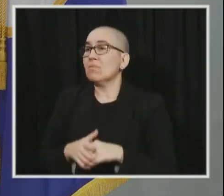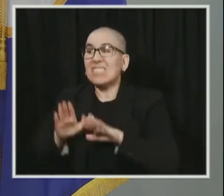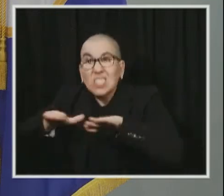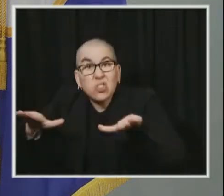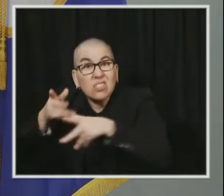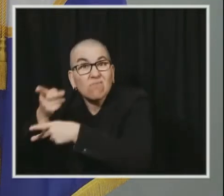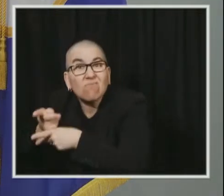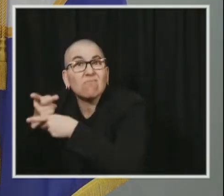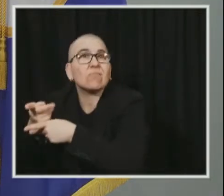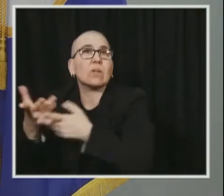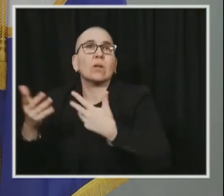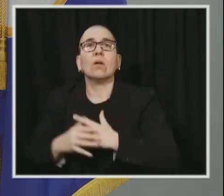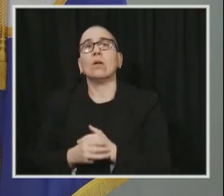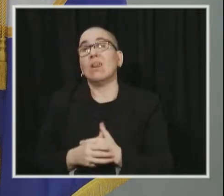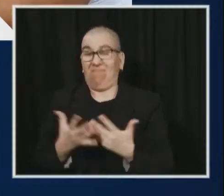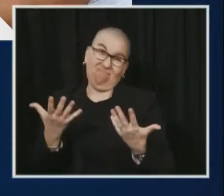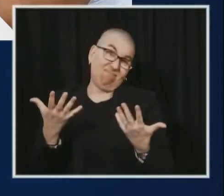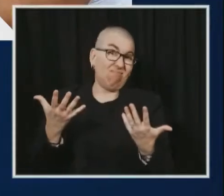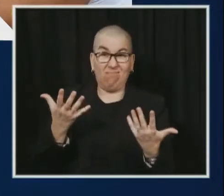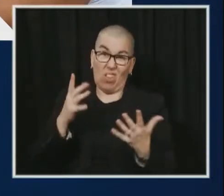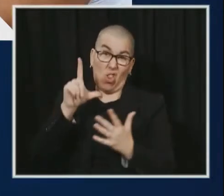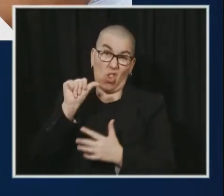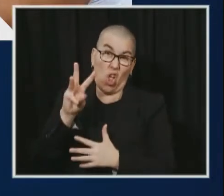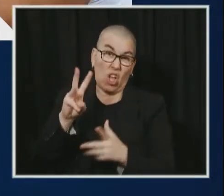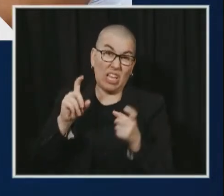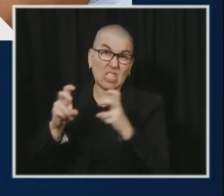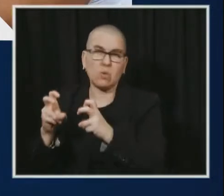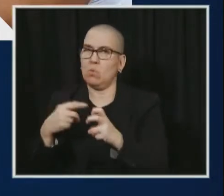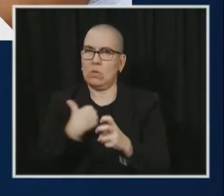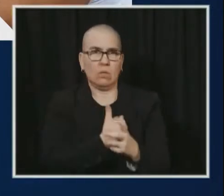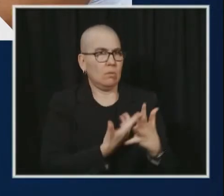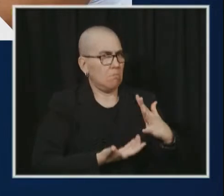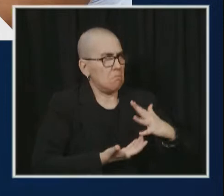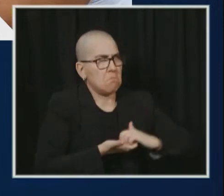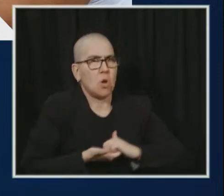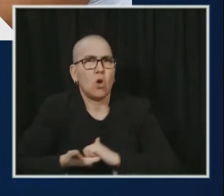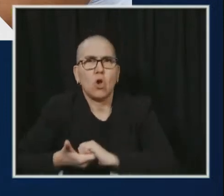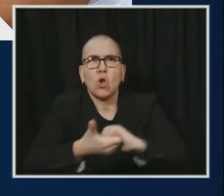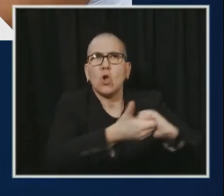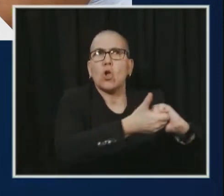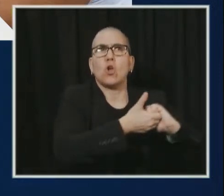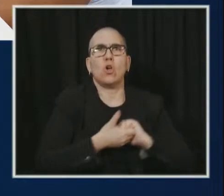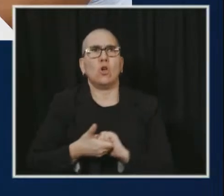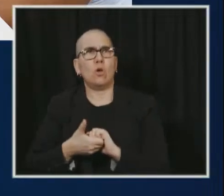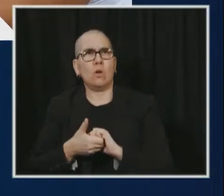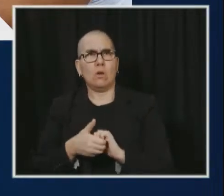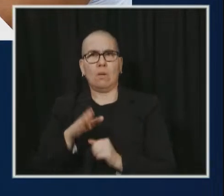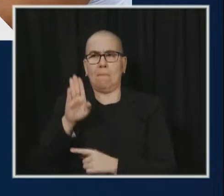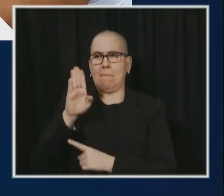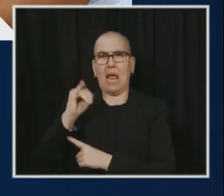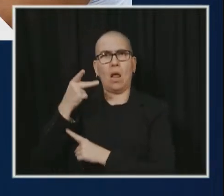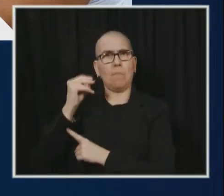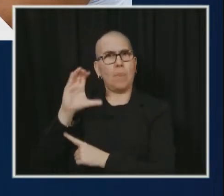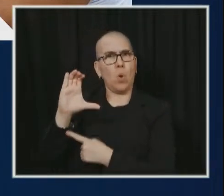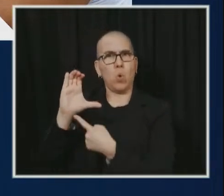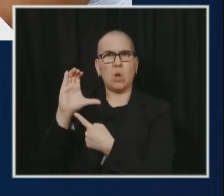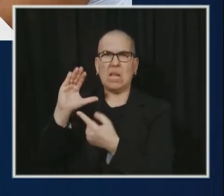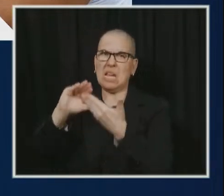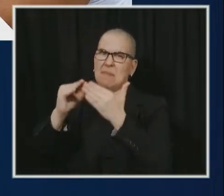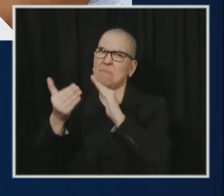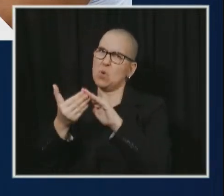30 organizations across the state to ensure we're addressing the needs of our BIPOC communities. There are really